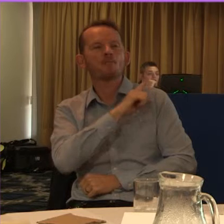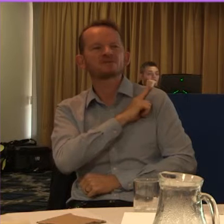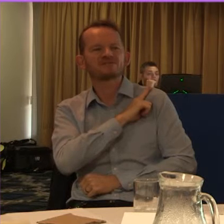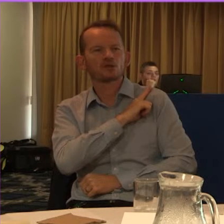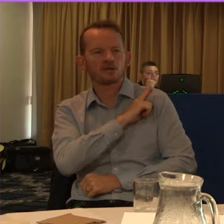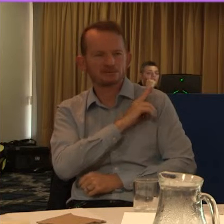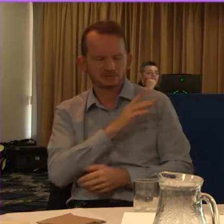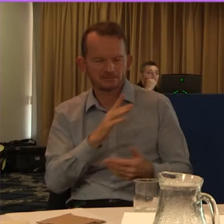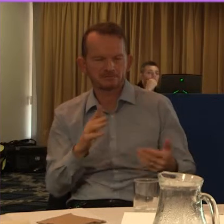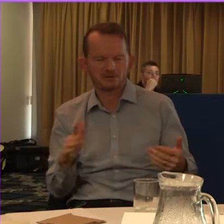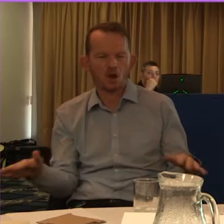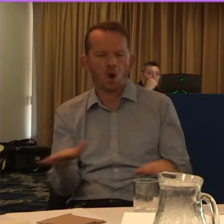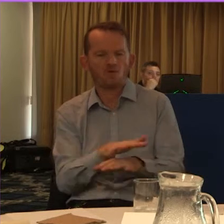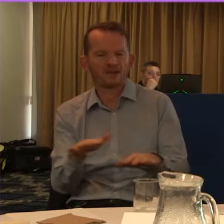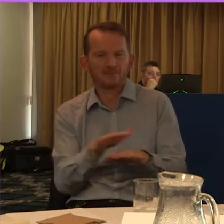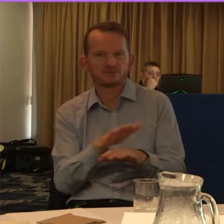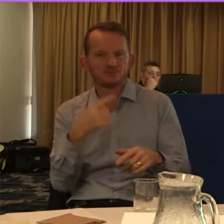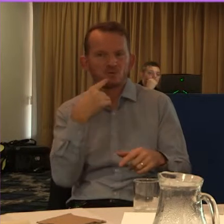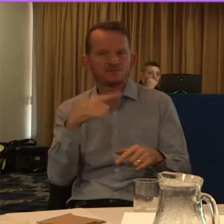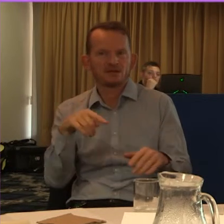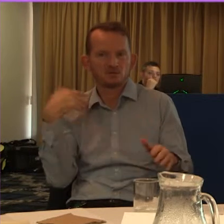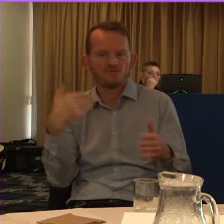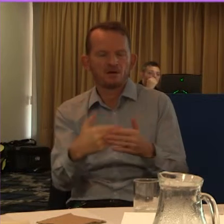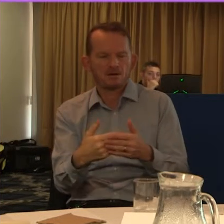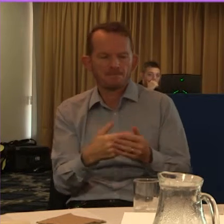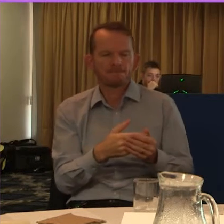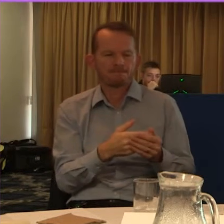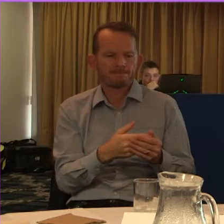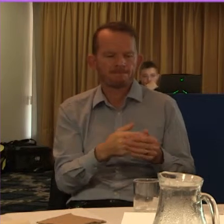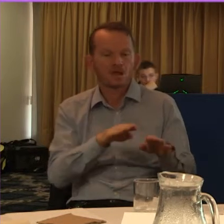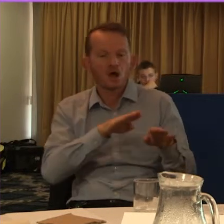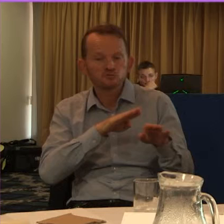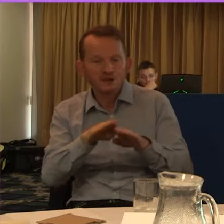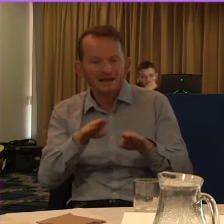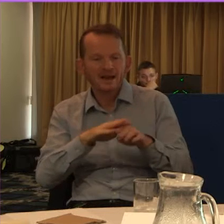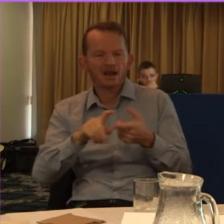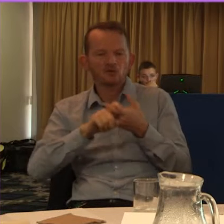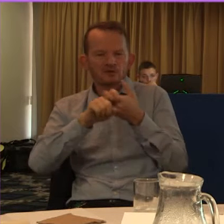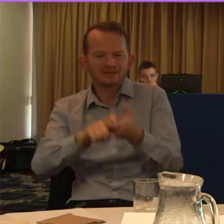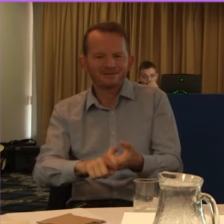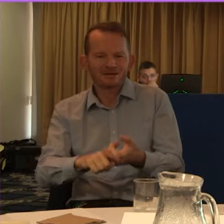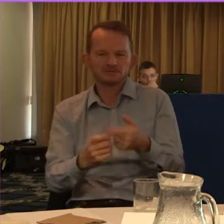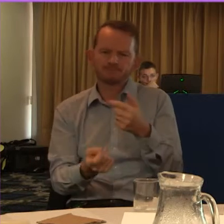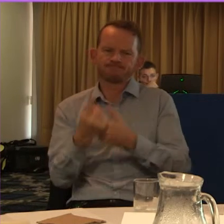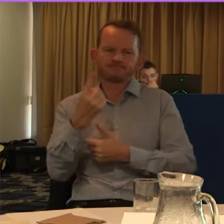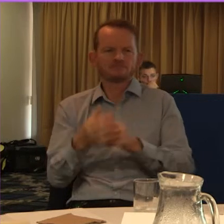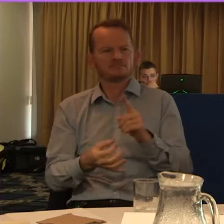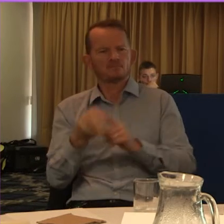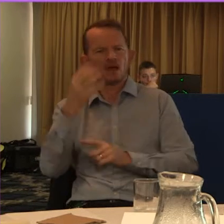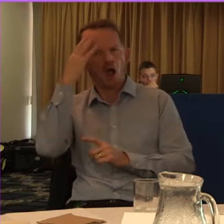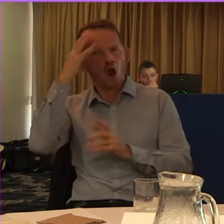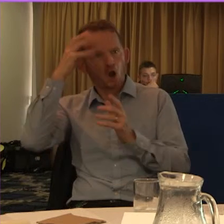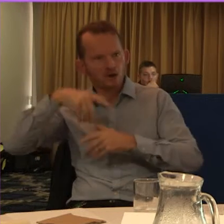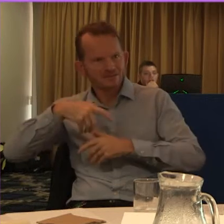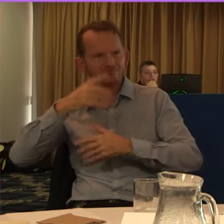knew I'd have trouble saying that, which overlaps with what I've already mentioned. And I think training in resilience often includes